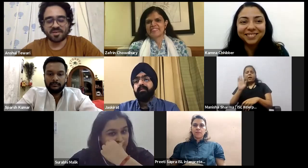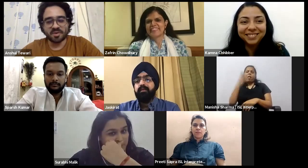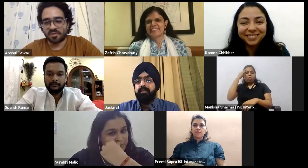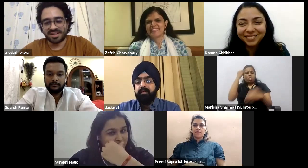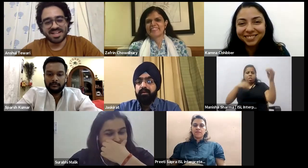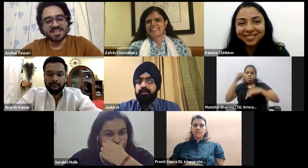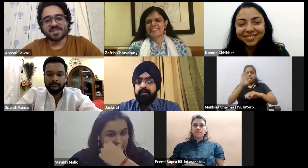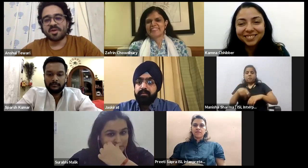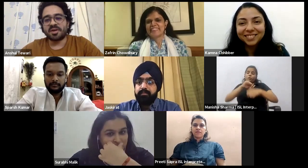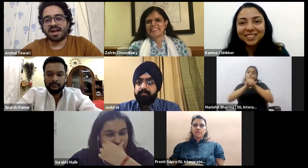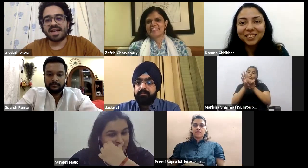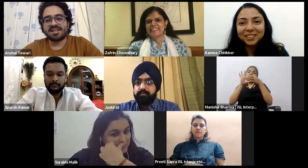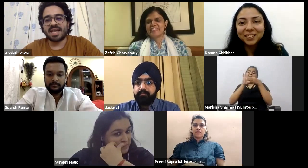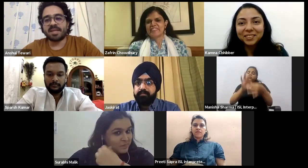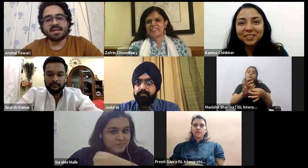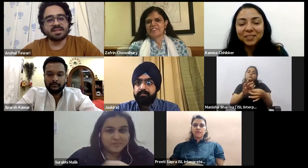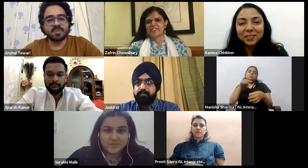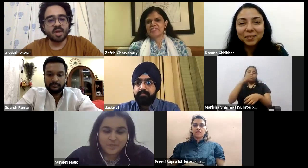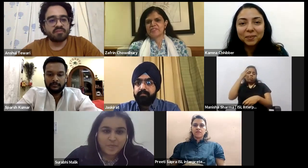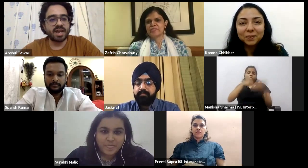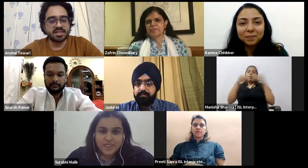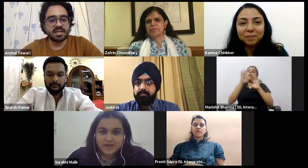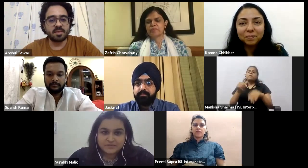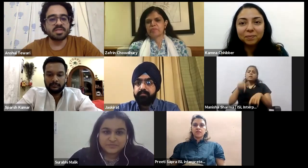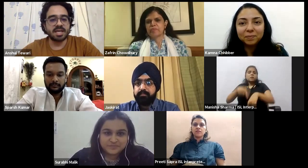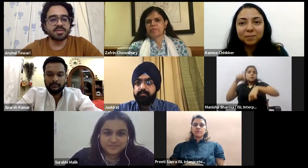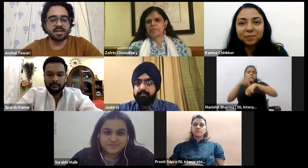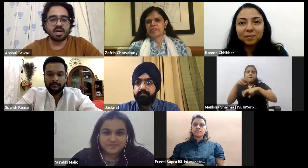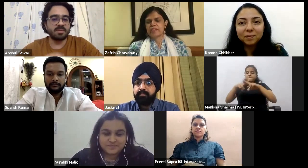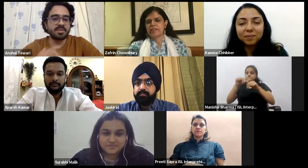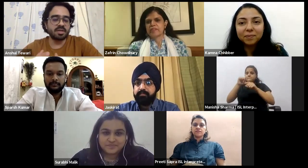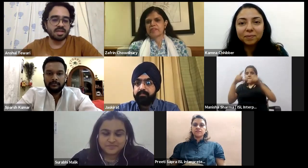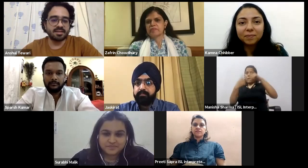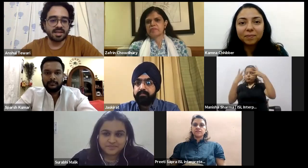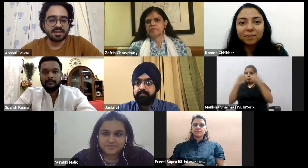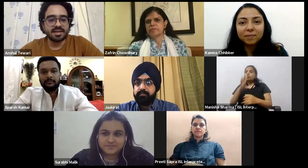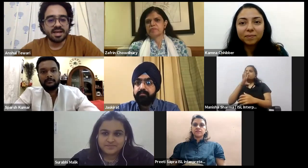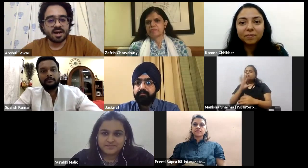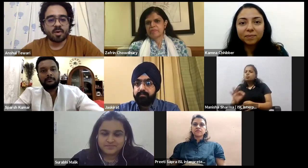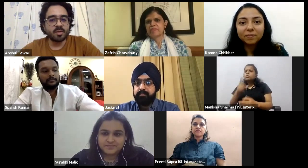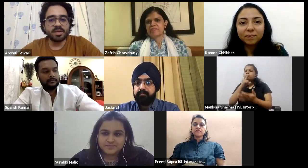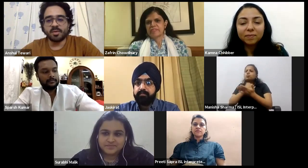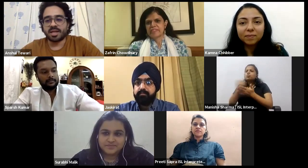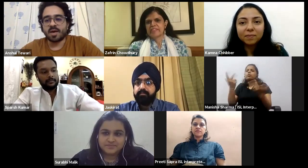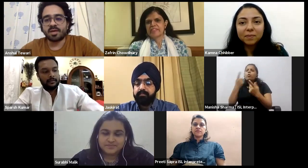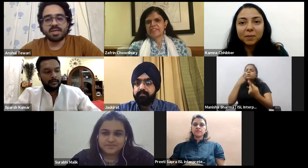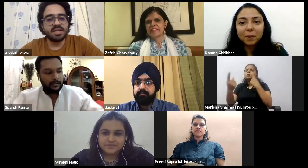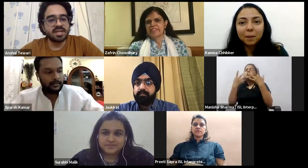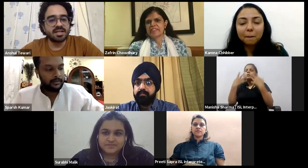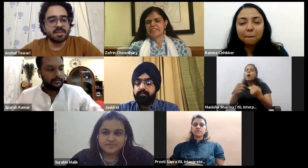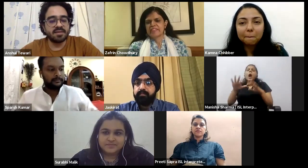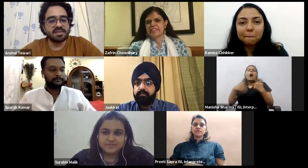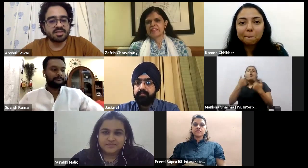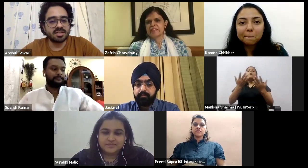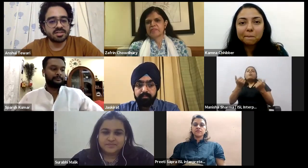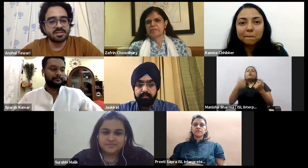Especially around COVID. So at a time like this, beyond fact checking, because like you said, not everybody's going to click the link. What do we do? Like, how can we initiate